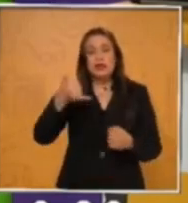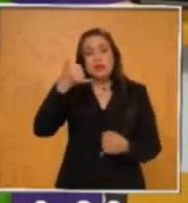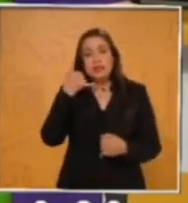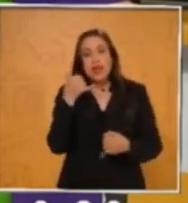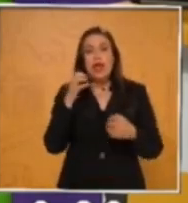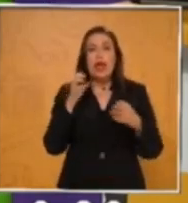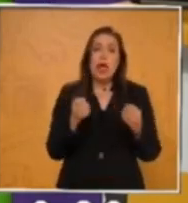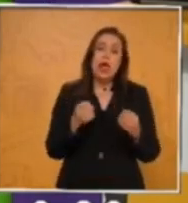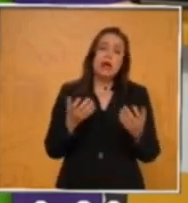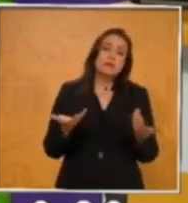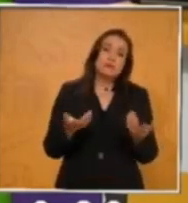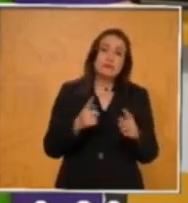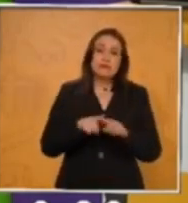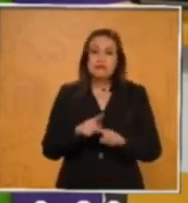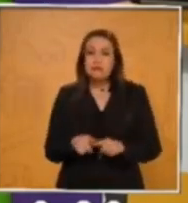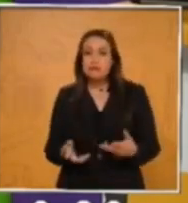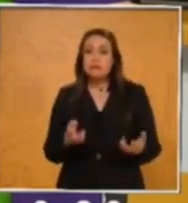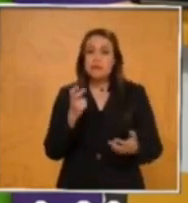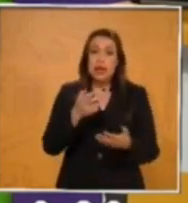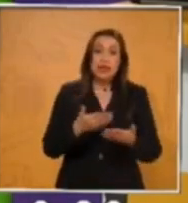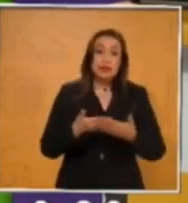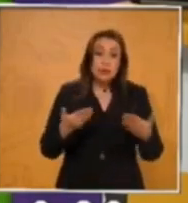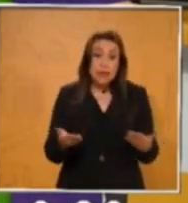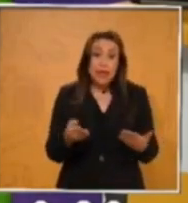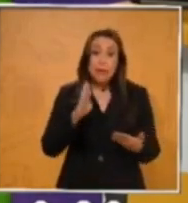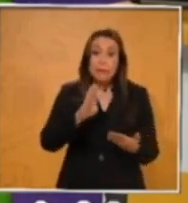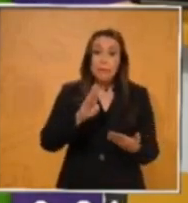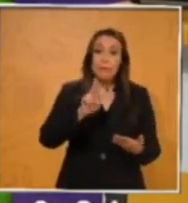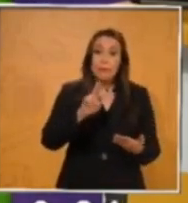etc. Well, but that is in the present.